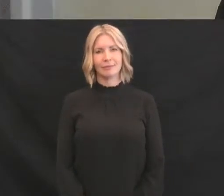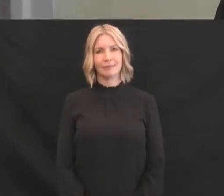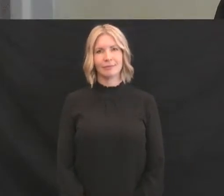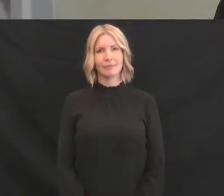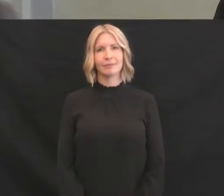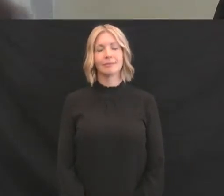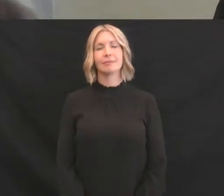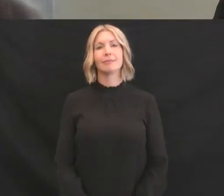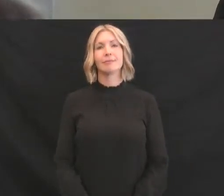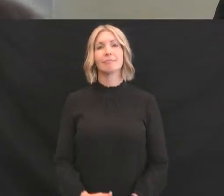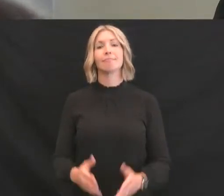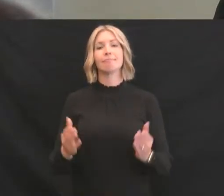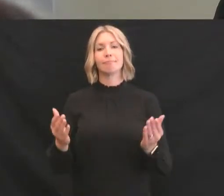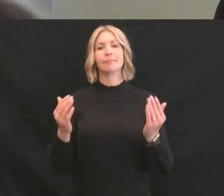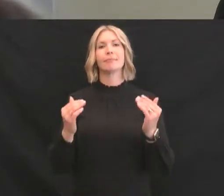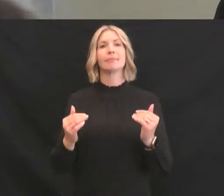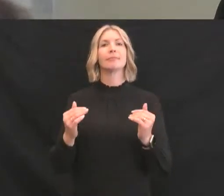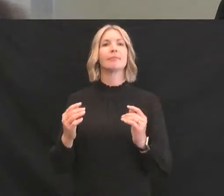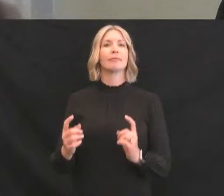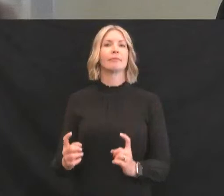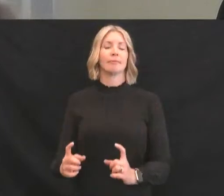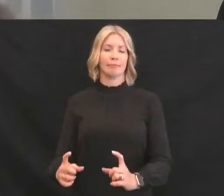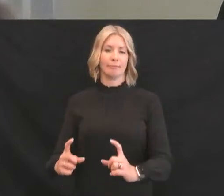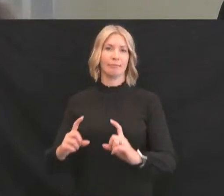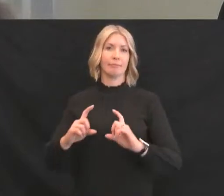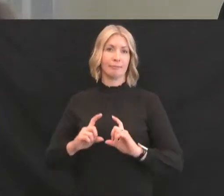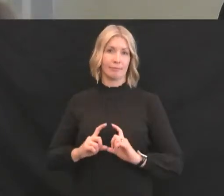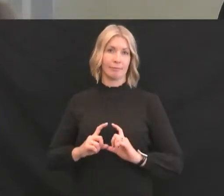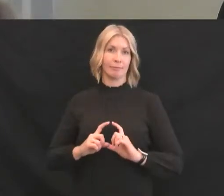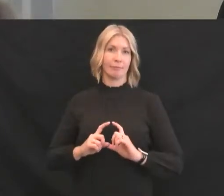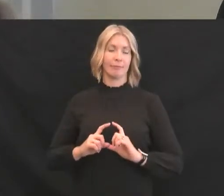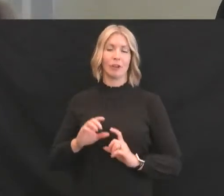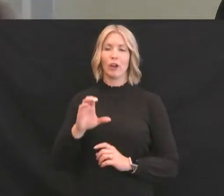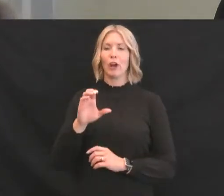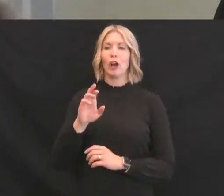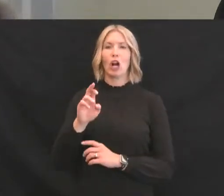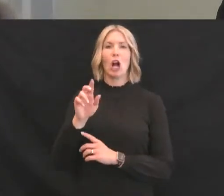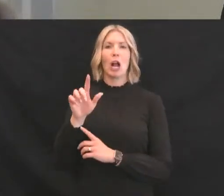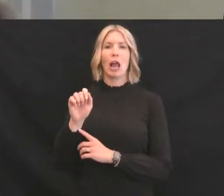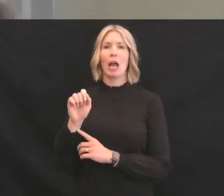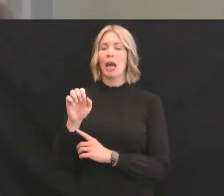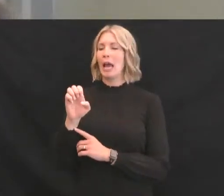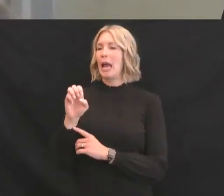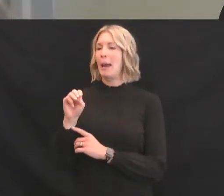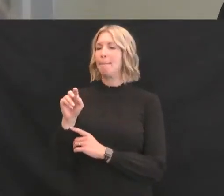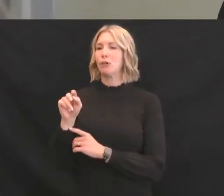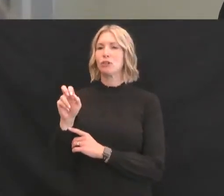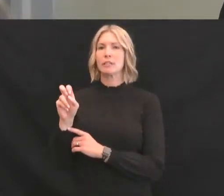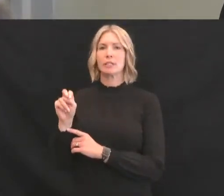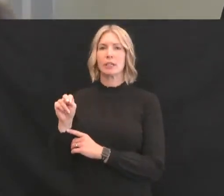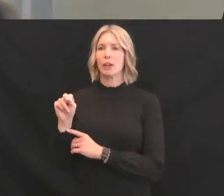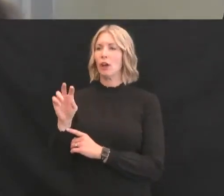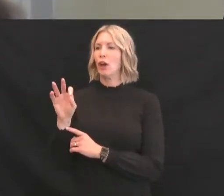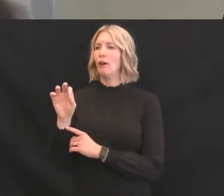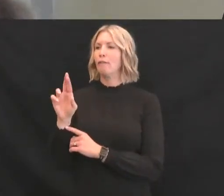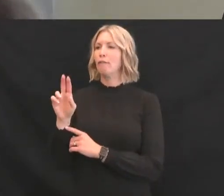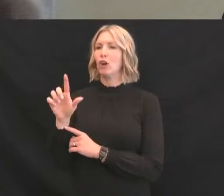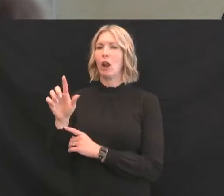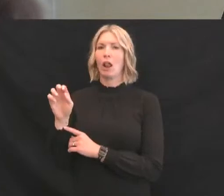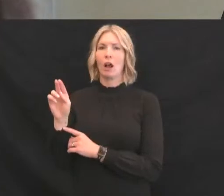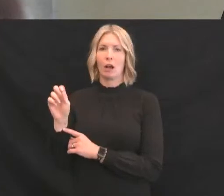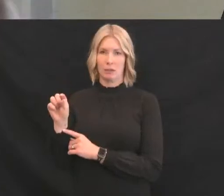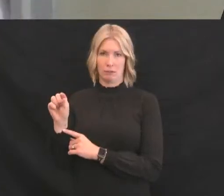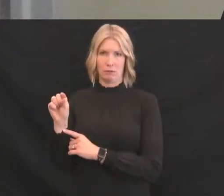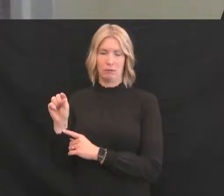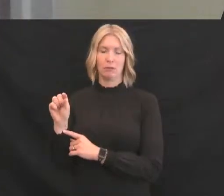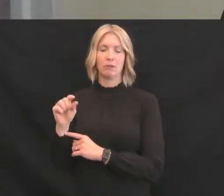To receive the Order of Newfoundland and Labrador, Carla Emerson Furlong. Ms. Furlong is